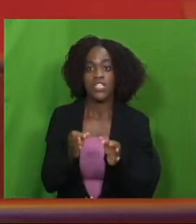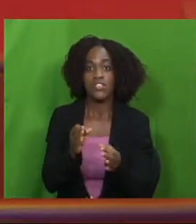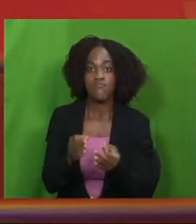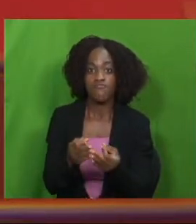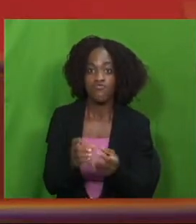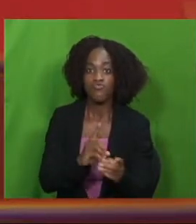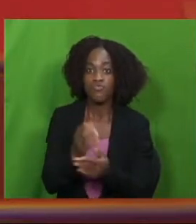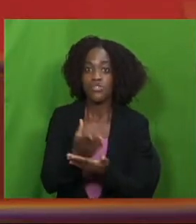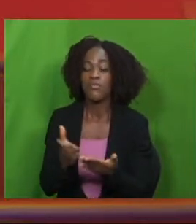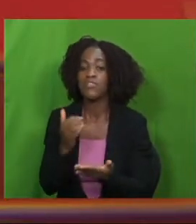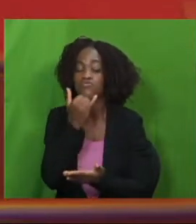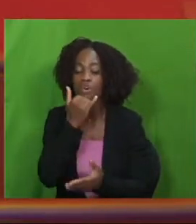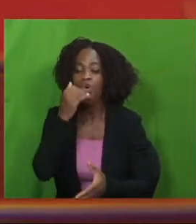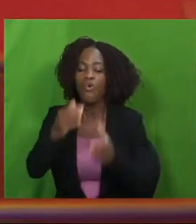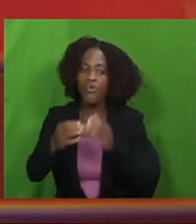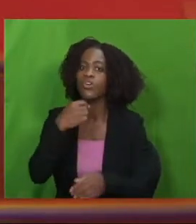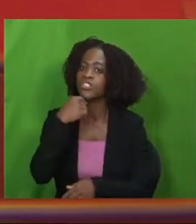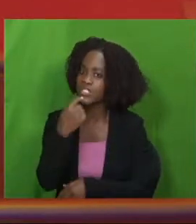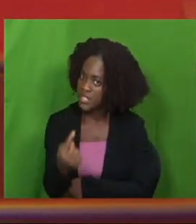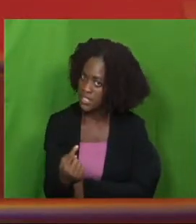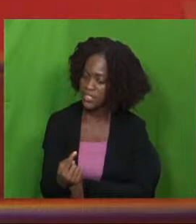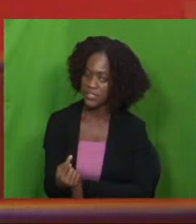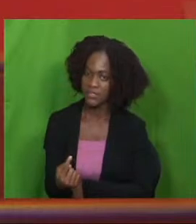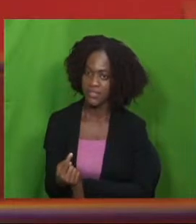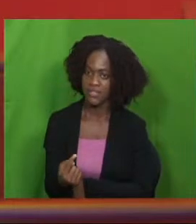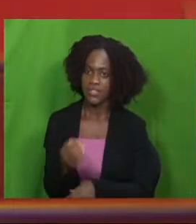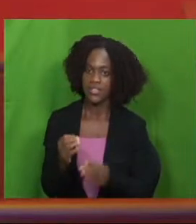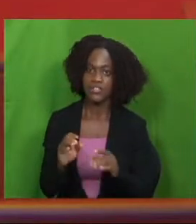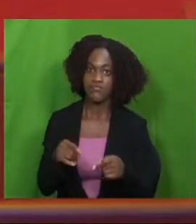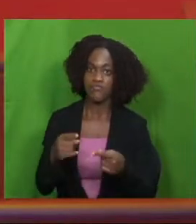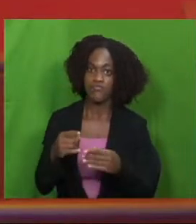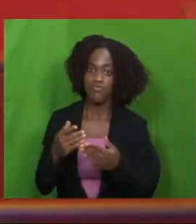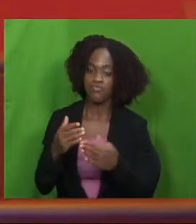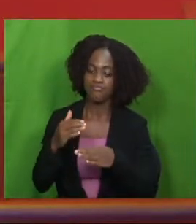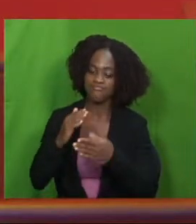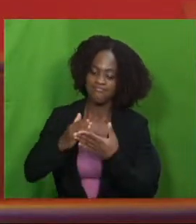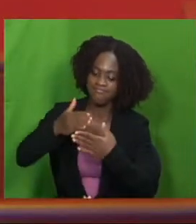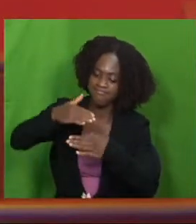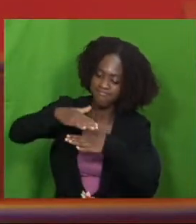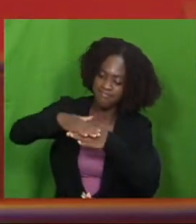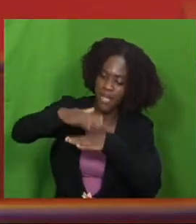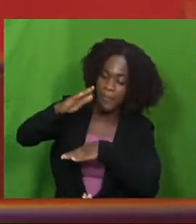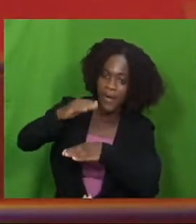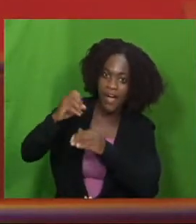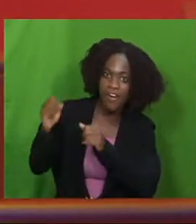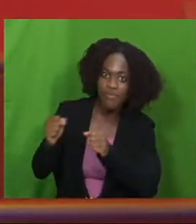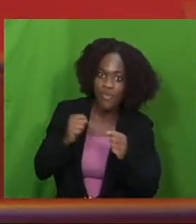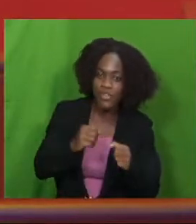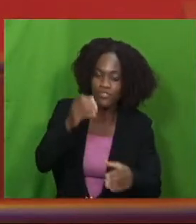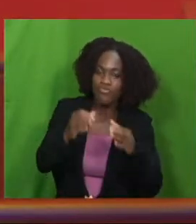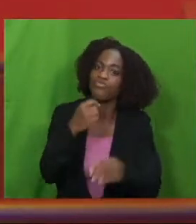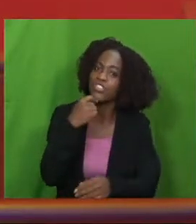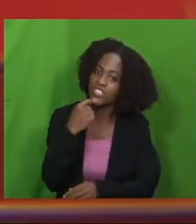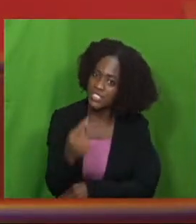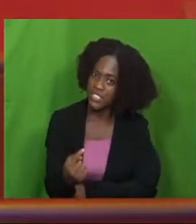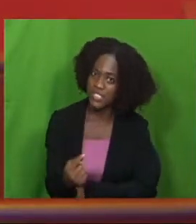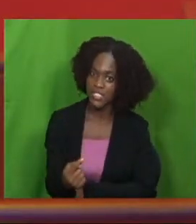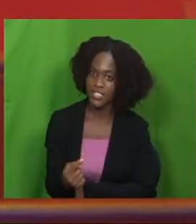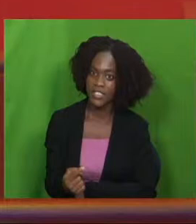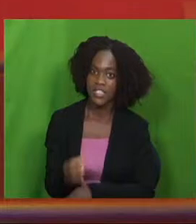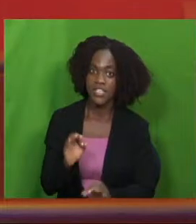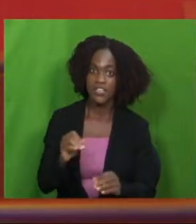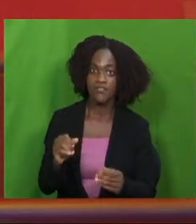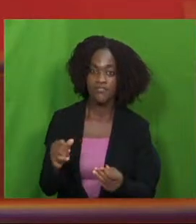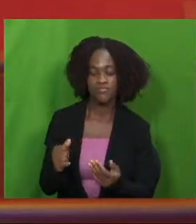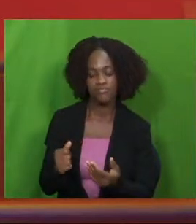declare. If we go beyond our powers, the court will so declare. If we pass a